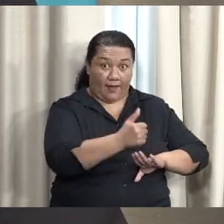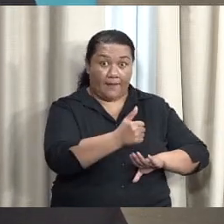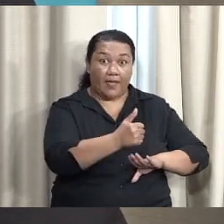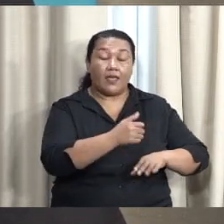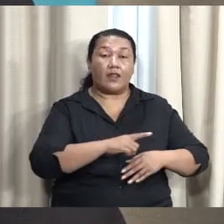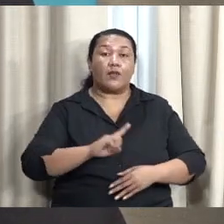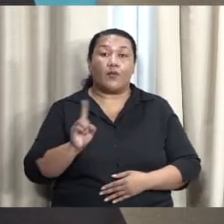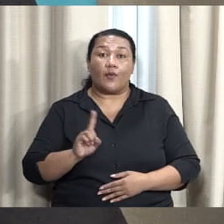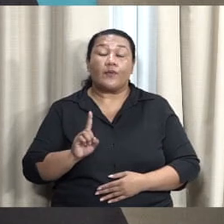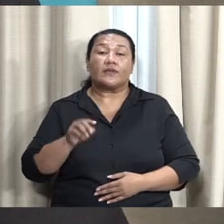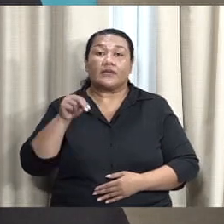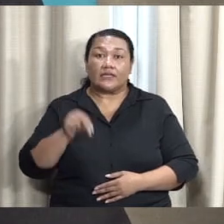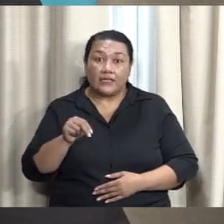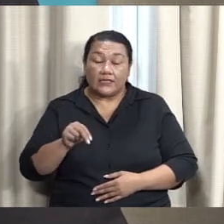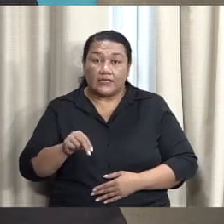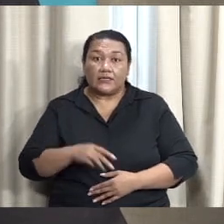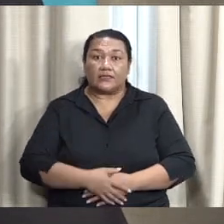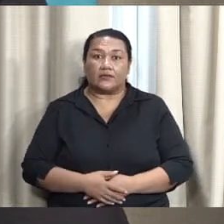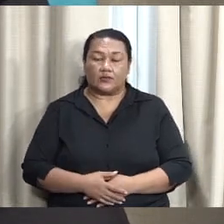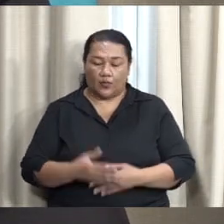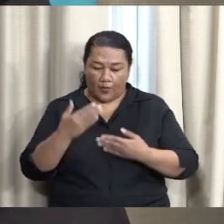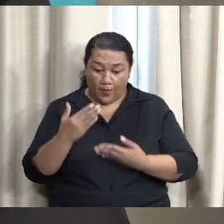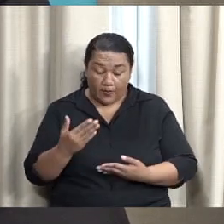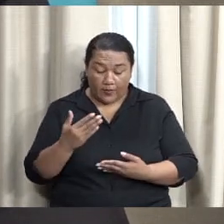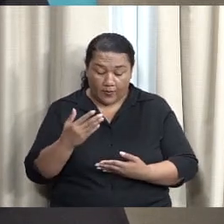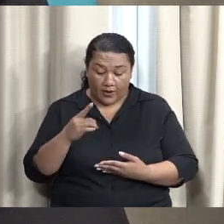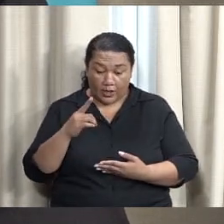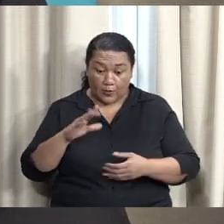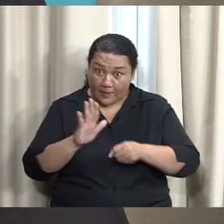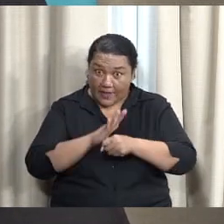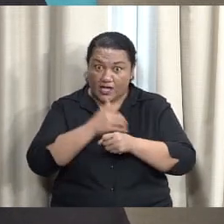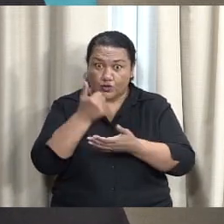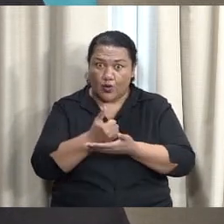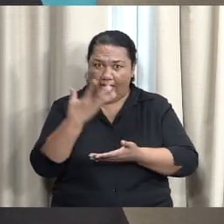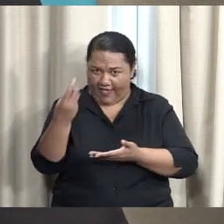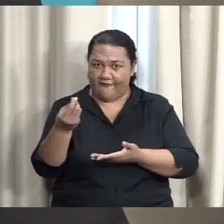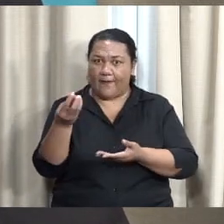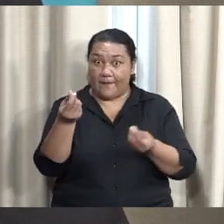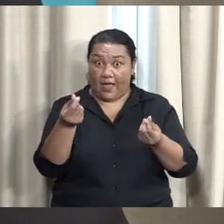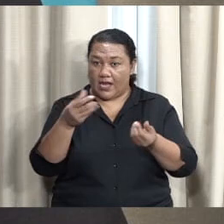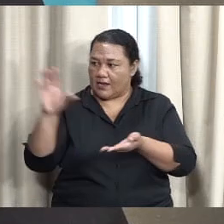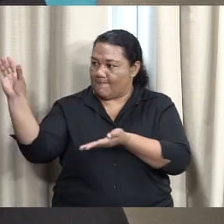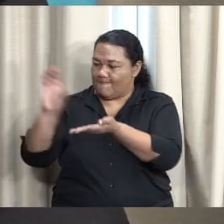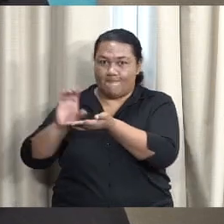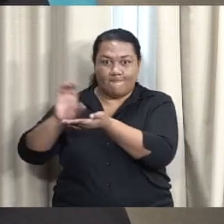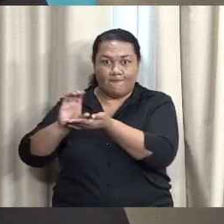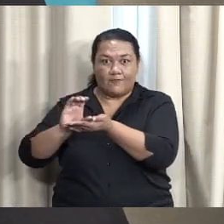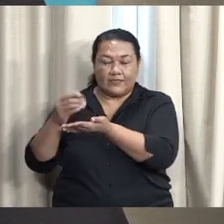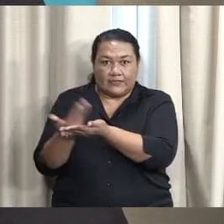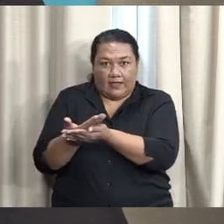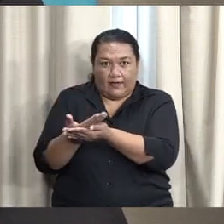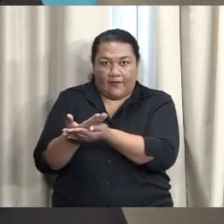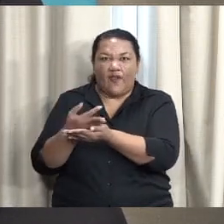honor. We must ensure that we have money saved up for the proverbial